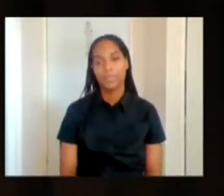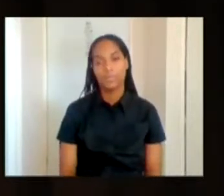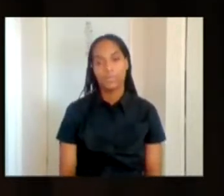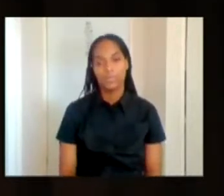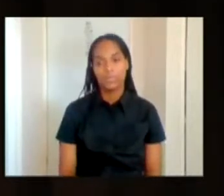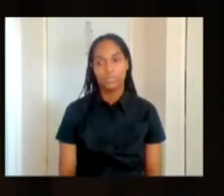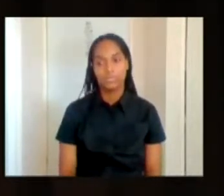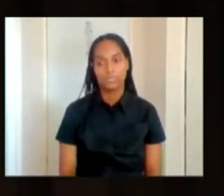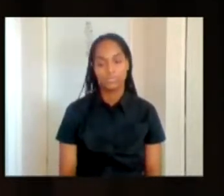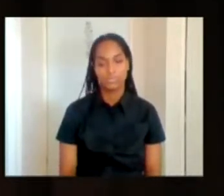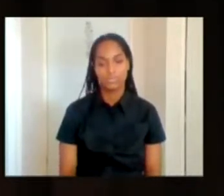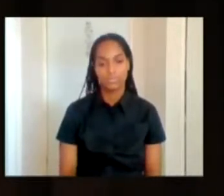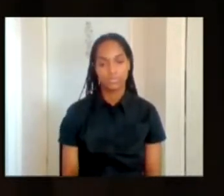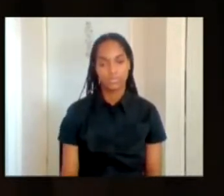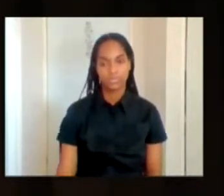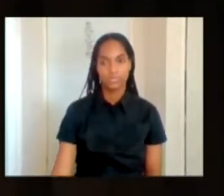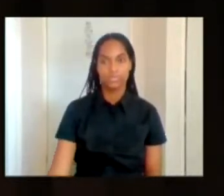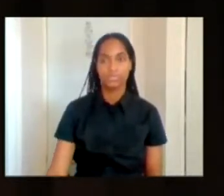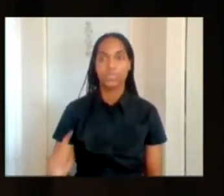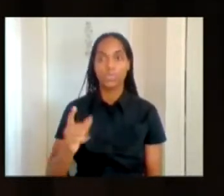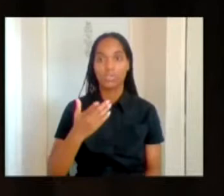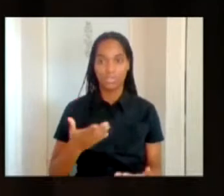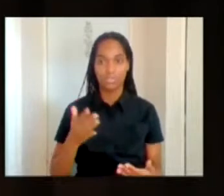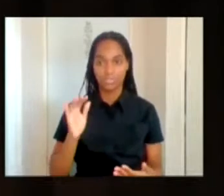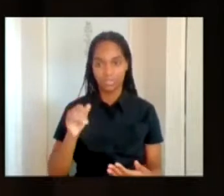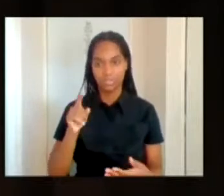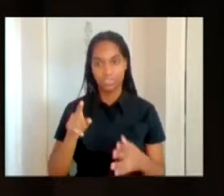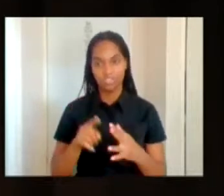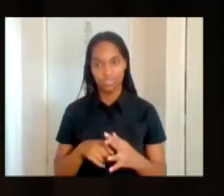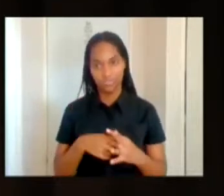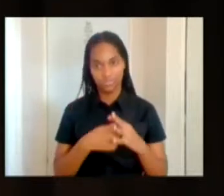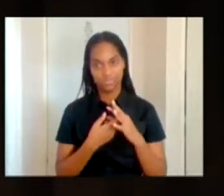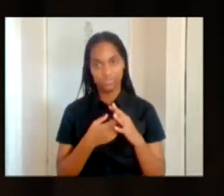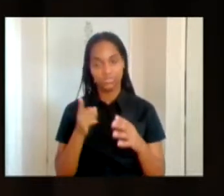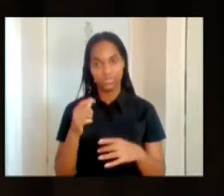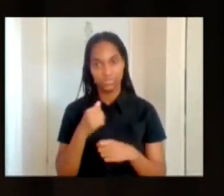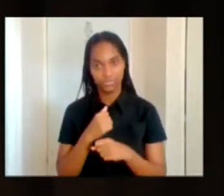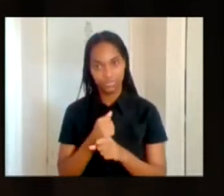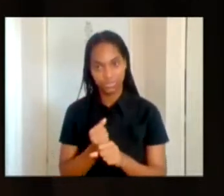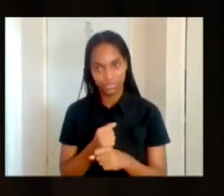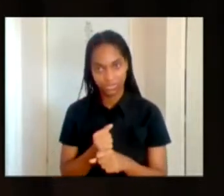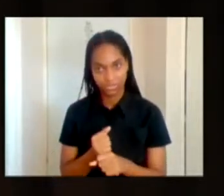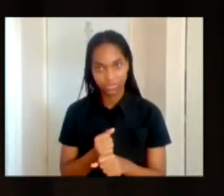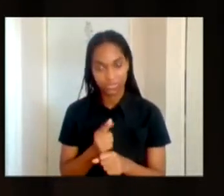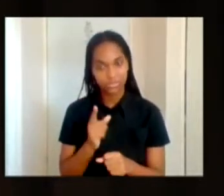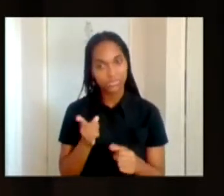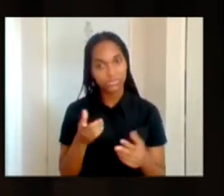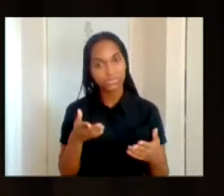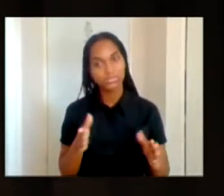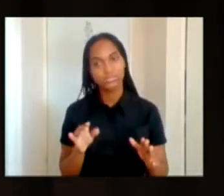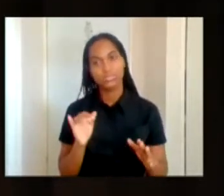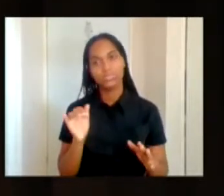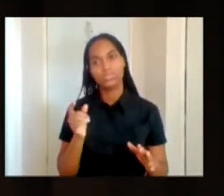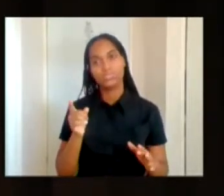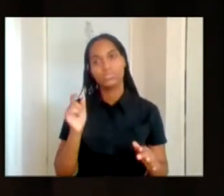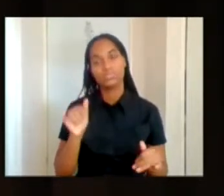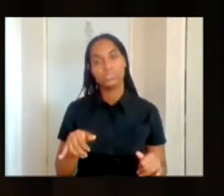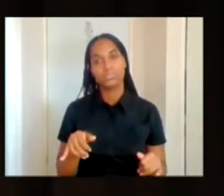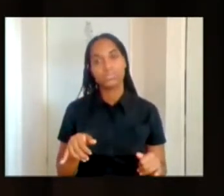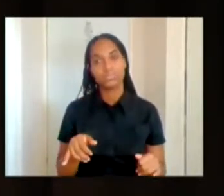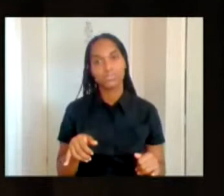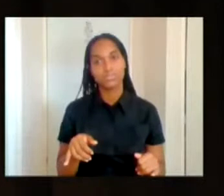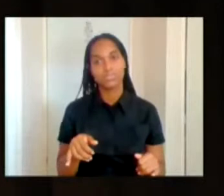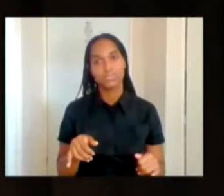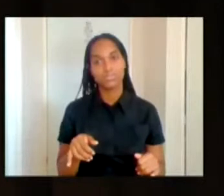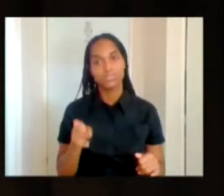the key features is that it starts to create a way where you can surface up your